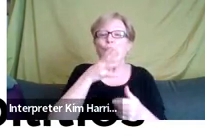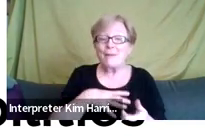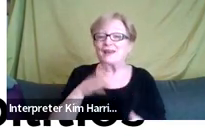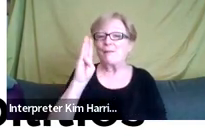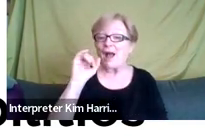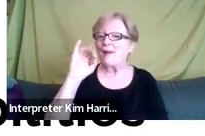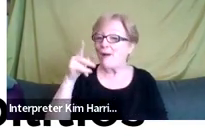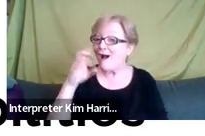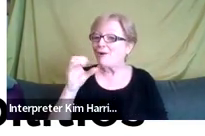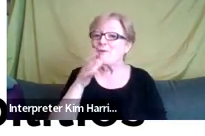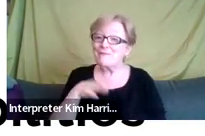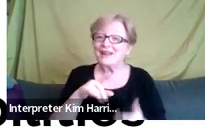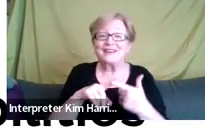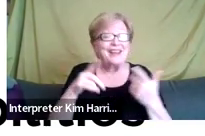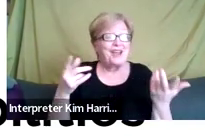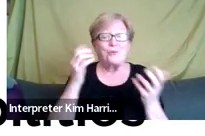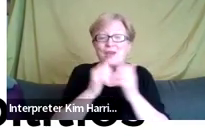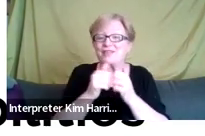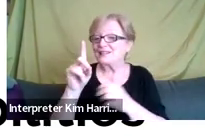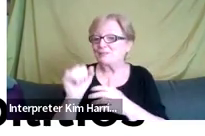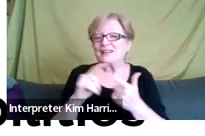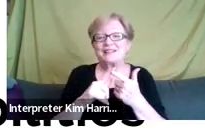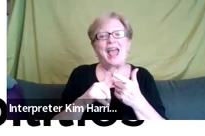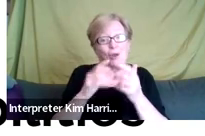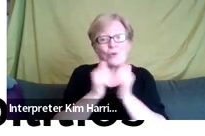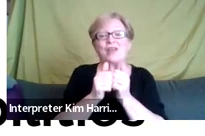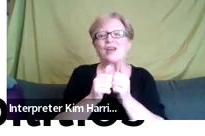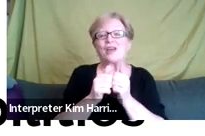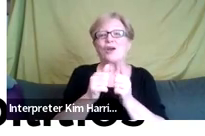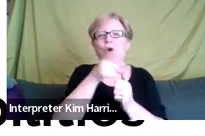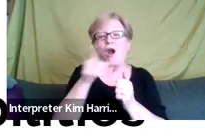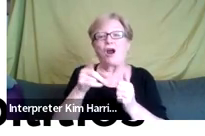disabilities, particularly in leadership.